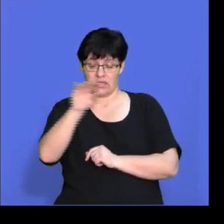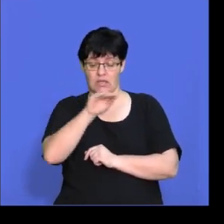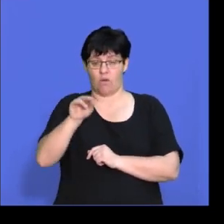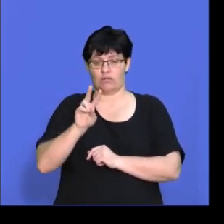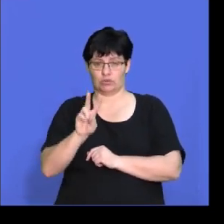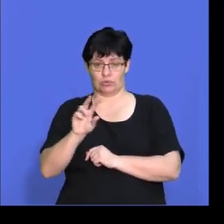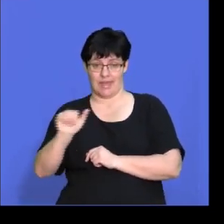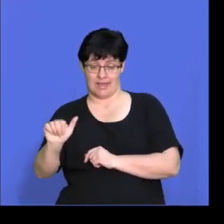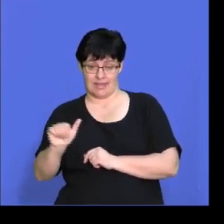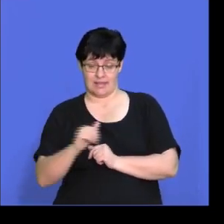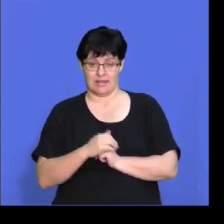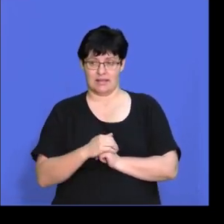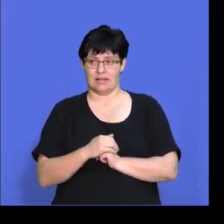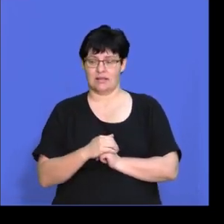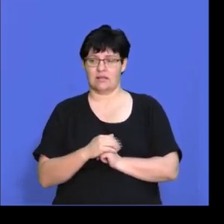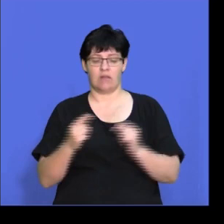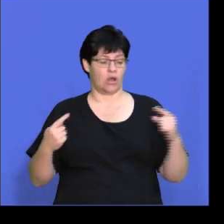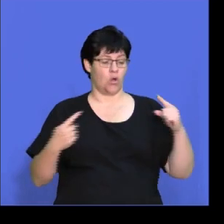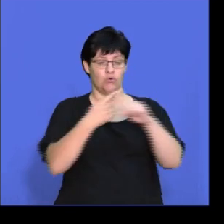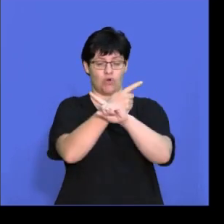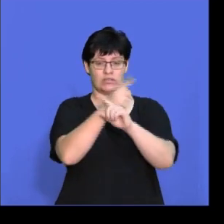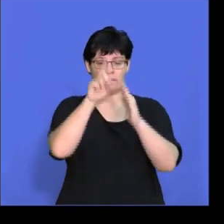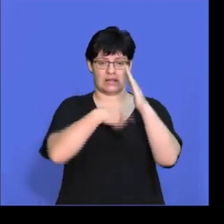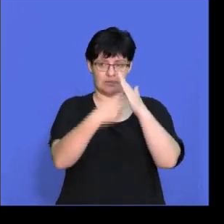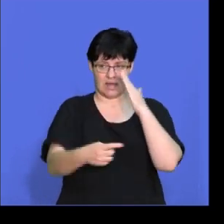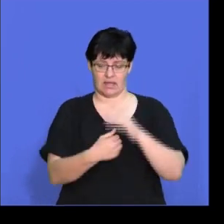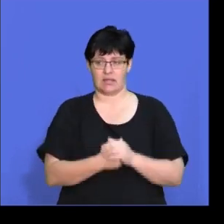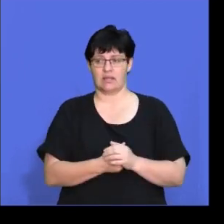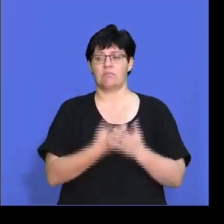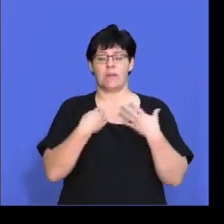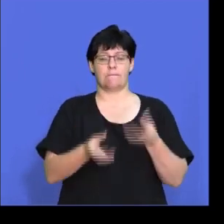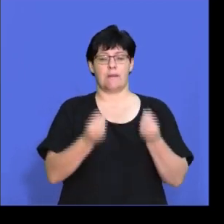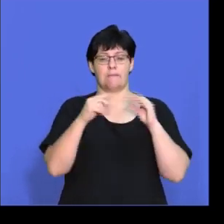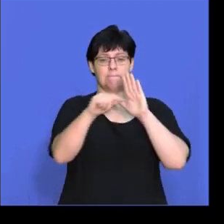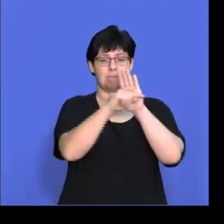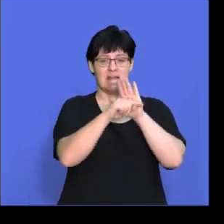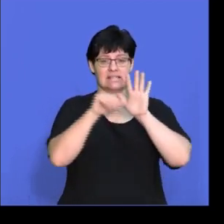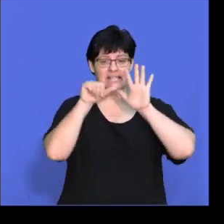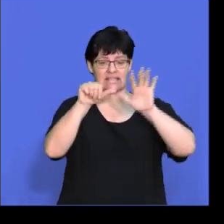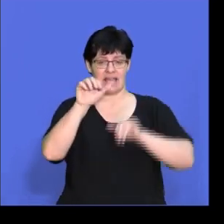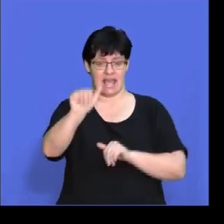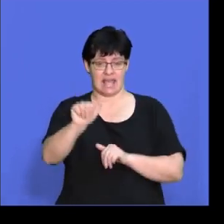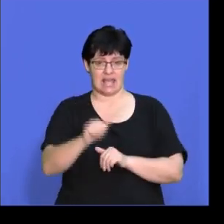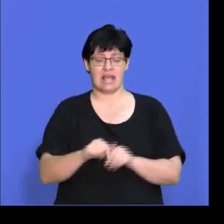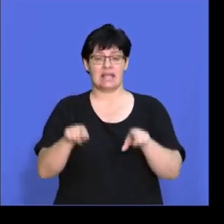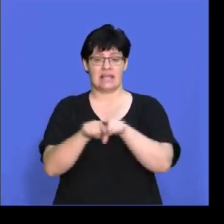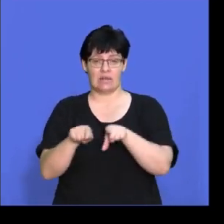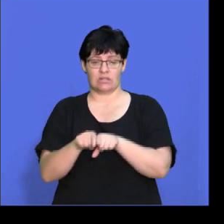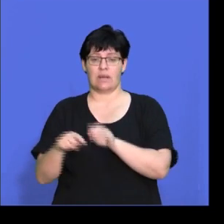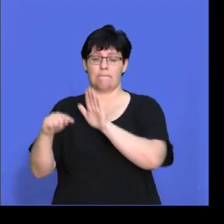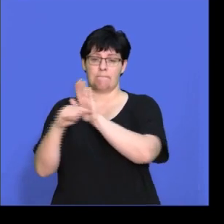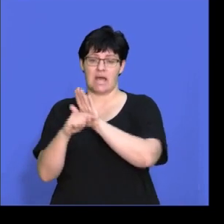over 2a. I'm going to cross multiply over there, so I get minus 6a is equal